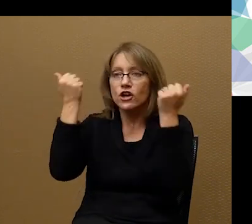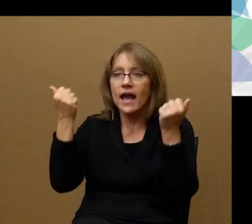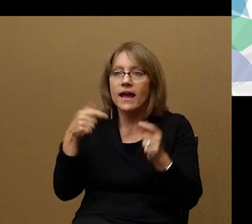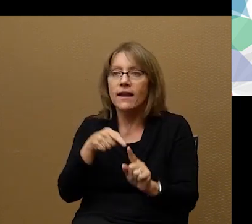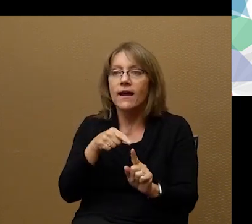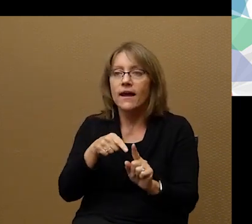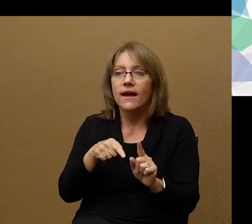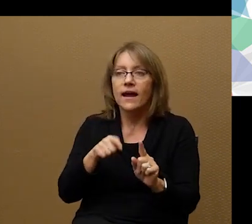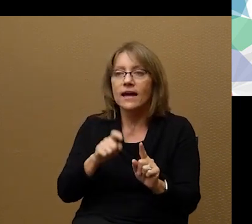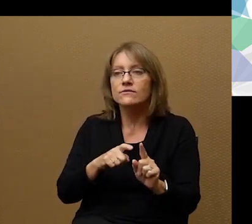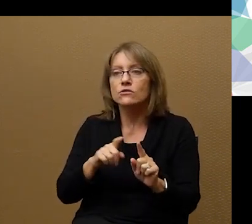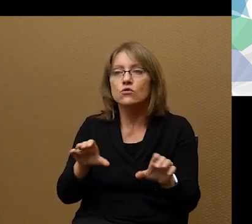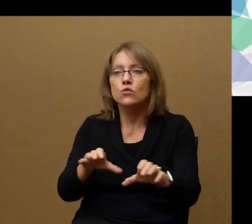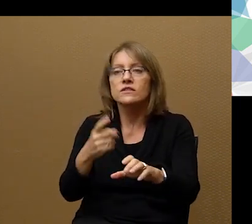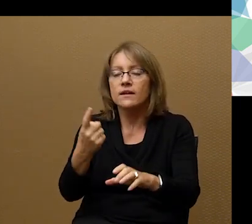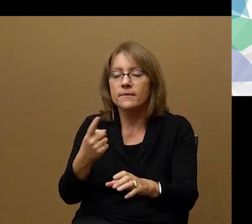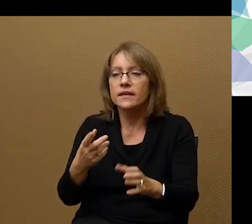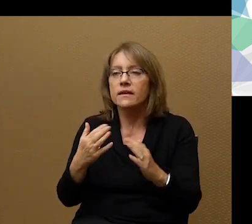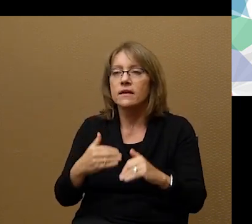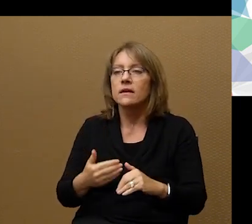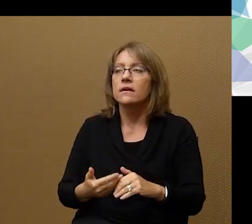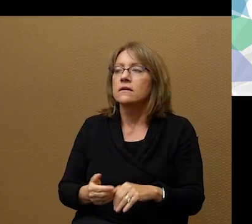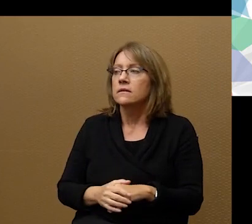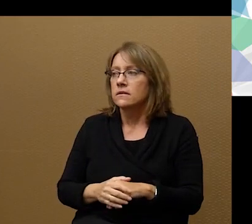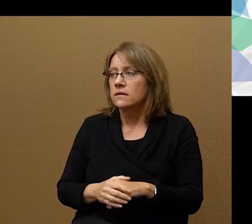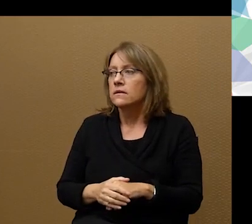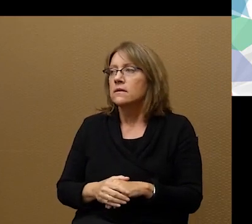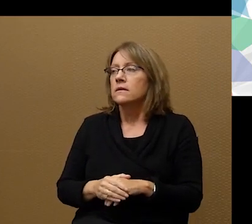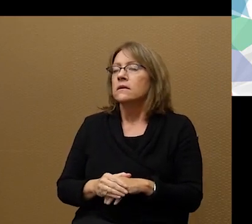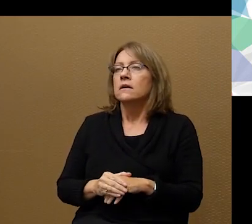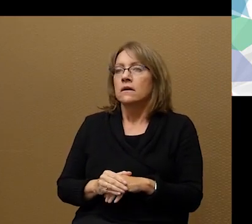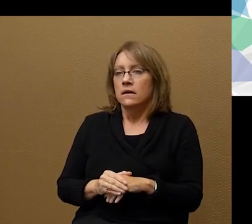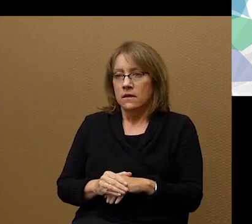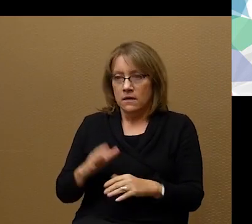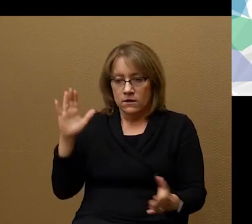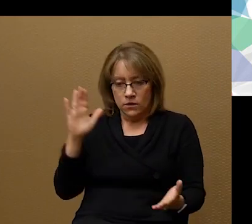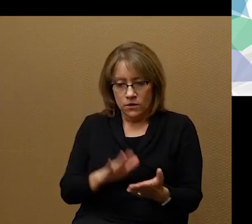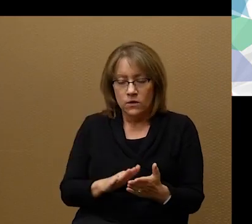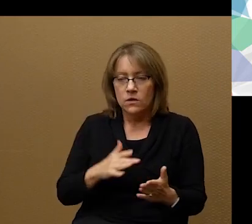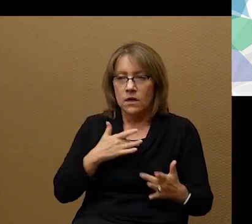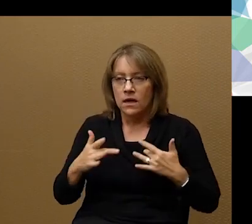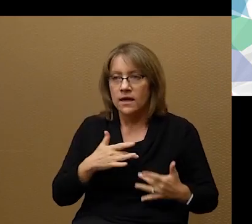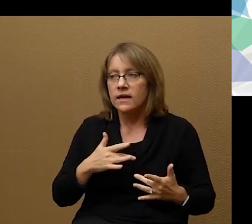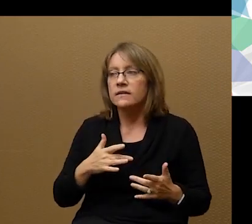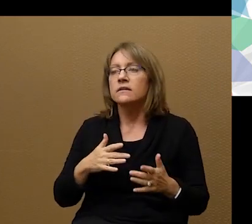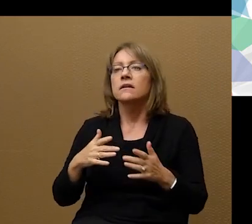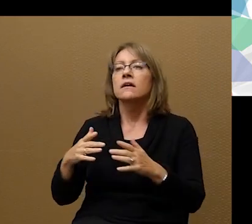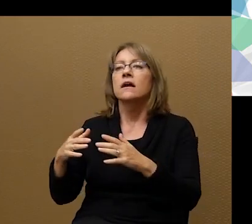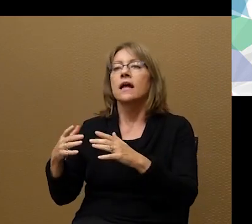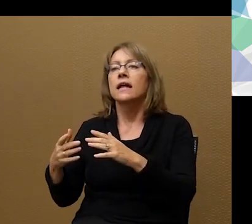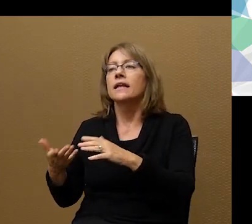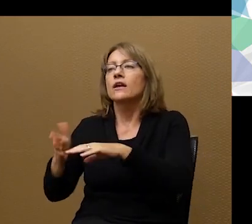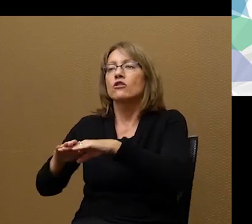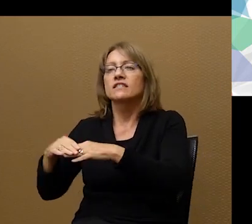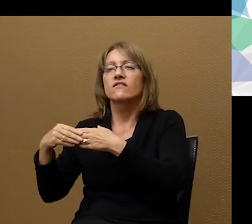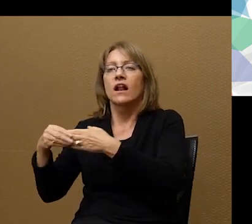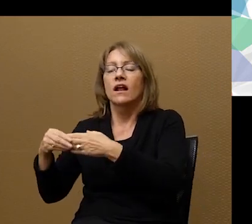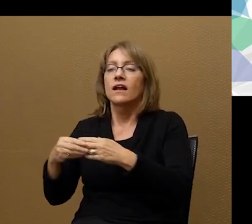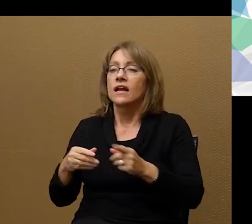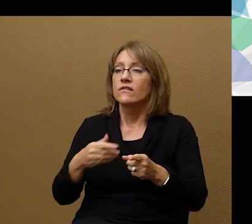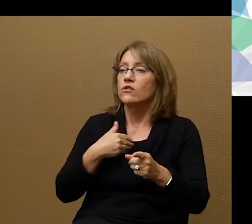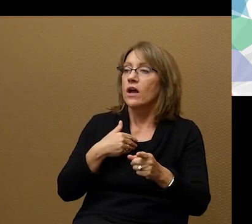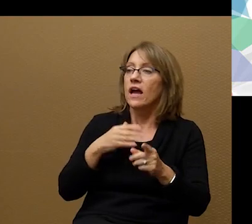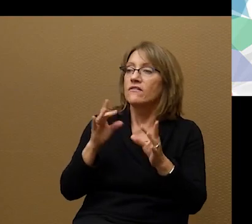reduces anxiety and increases flexibility. So if you create a schedule that has Velcro and you can change